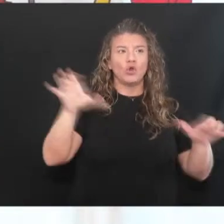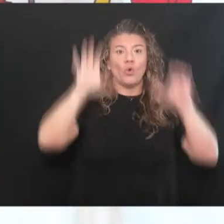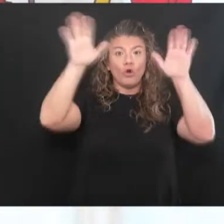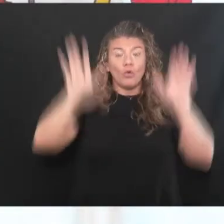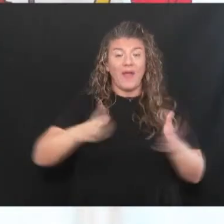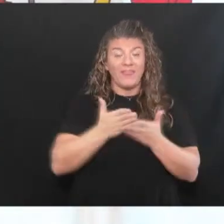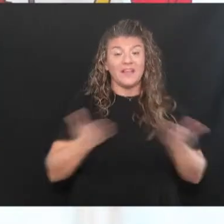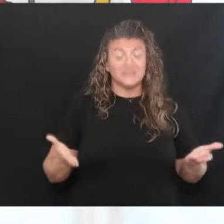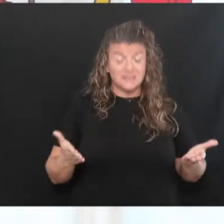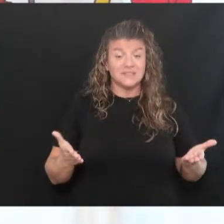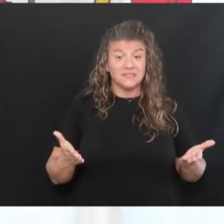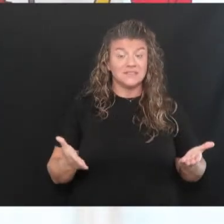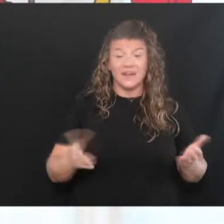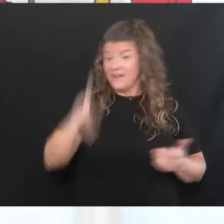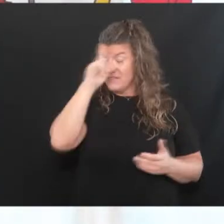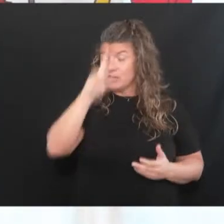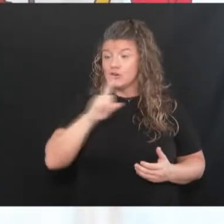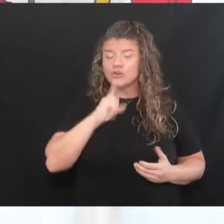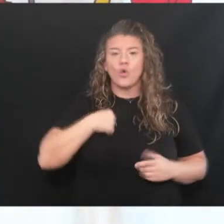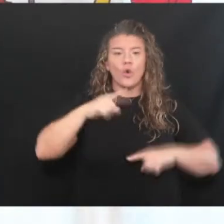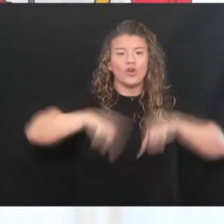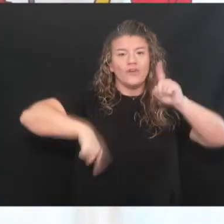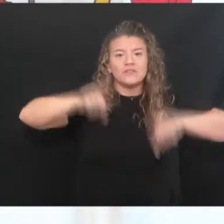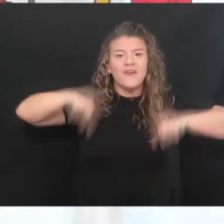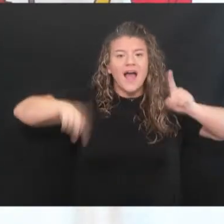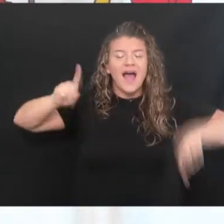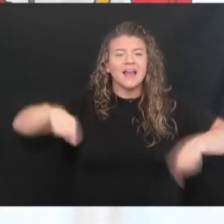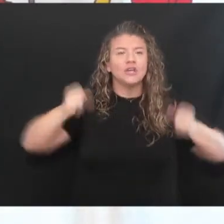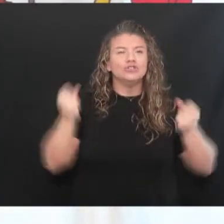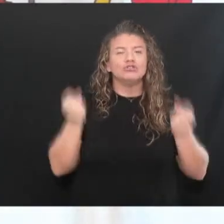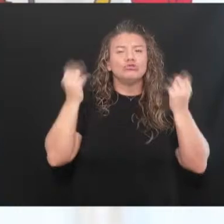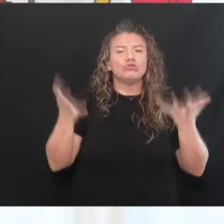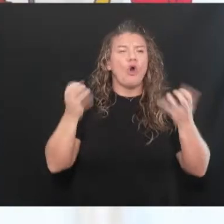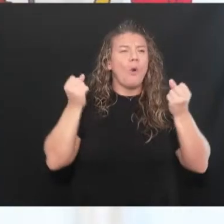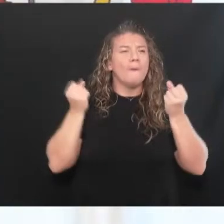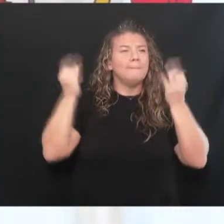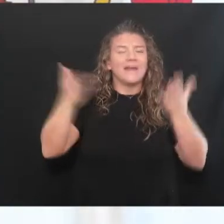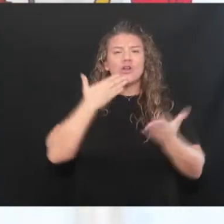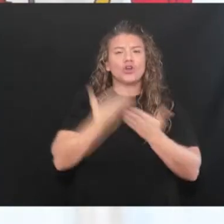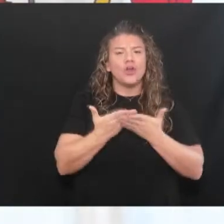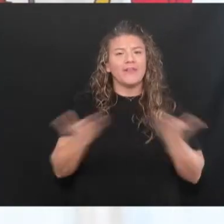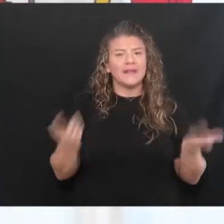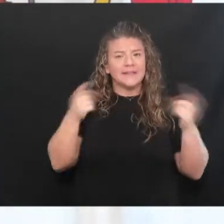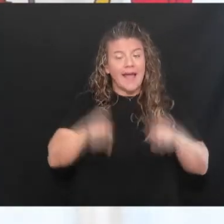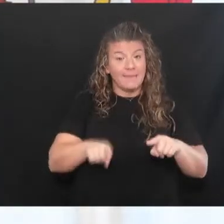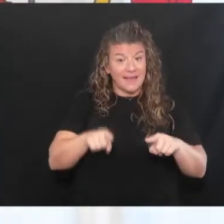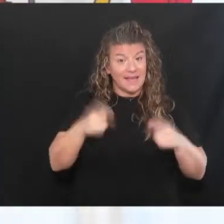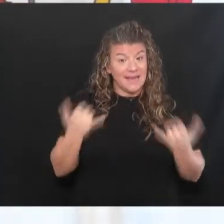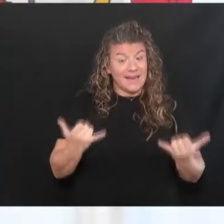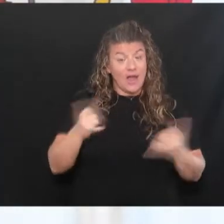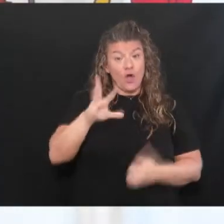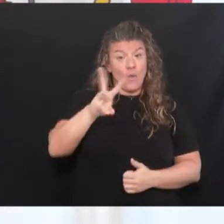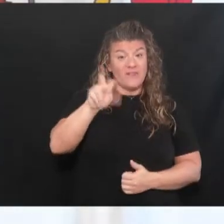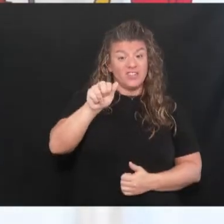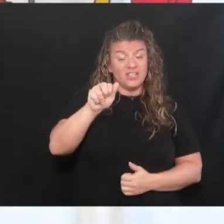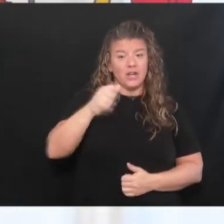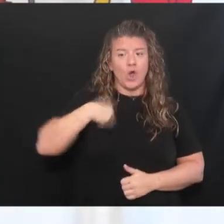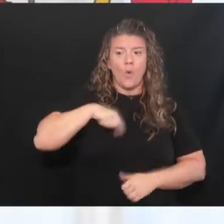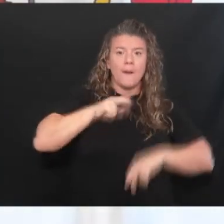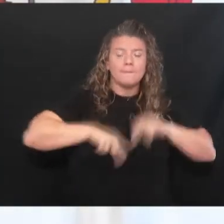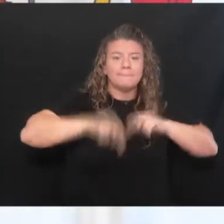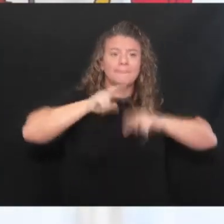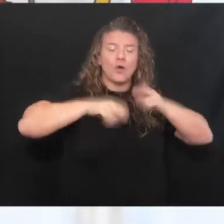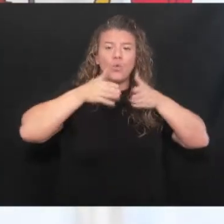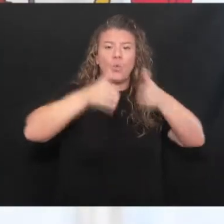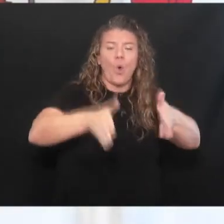things. Absolutely, we're diversified. There's so many, many good things going on in West Virginia right now. We're building roads. You see